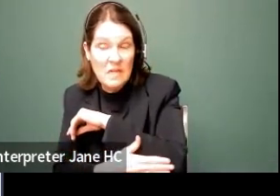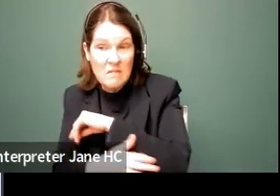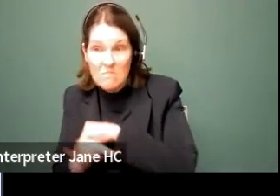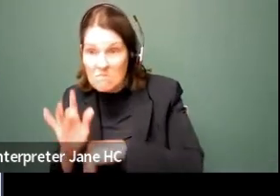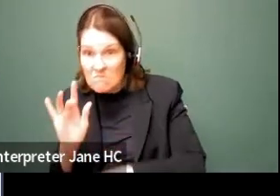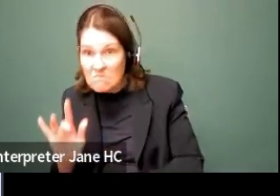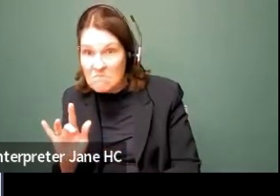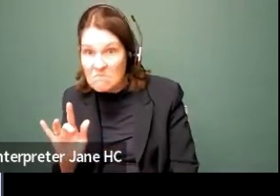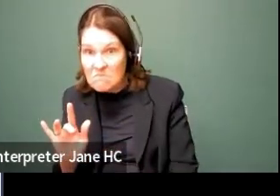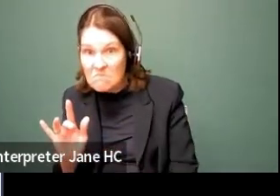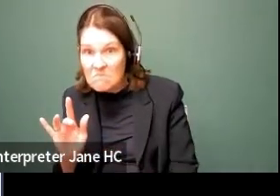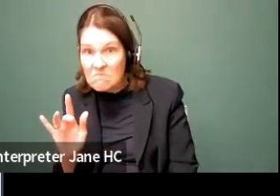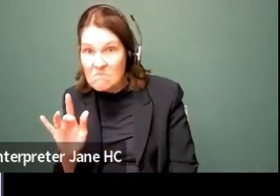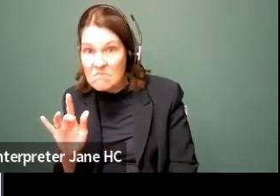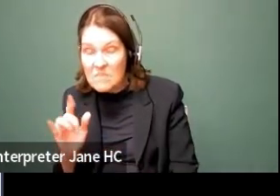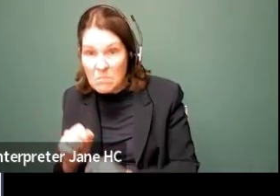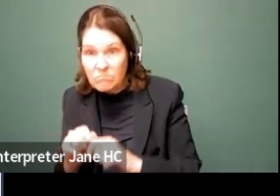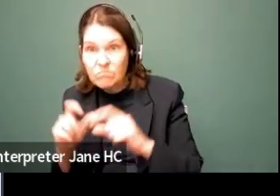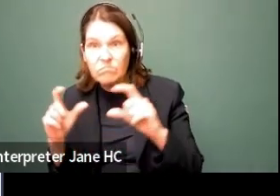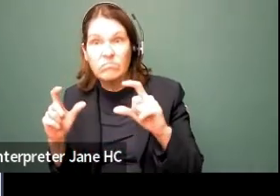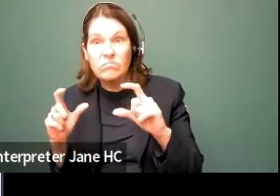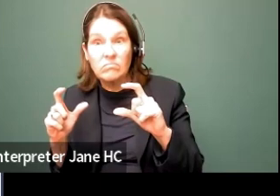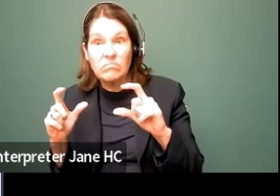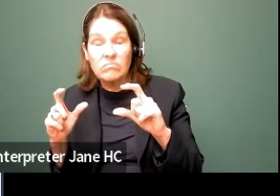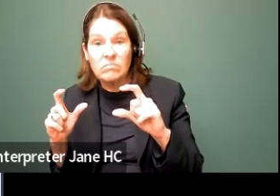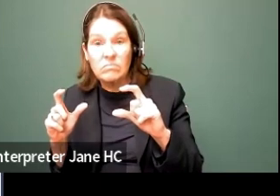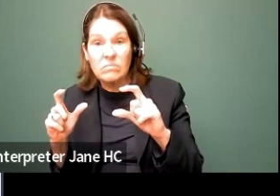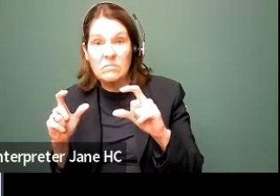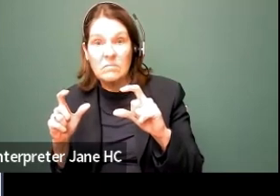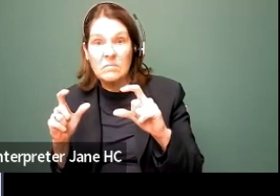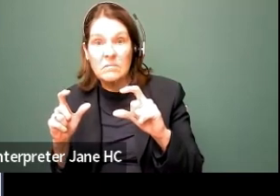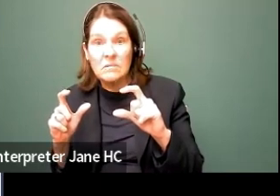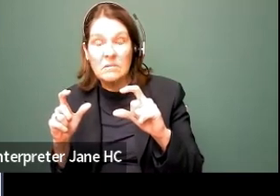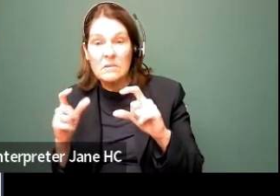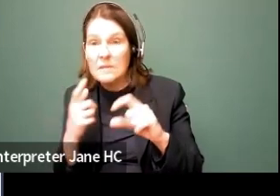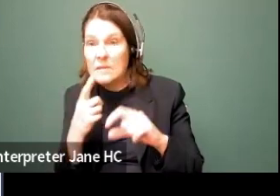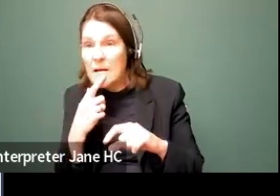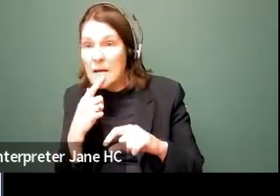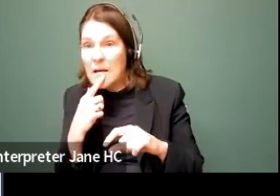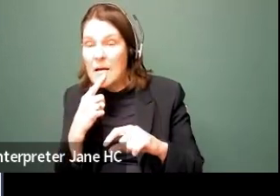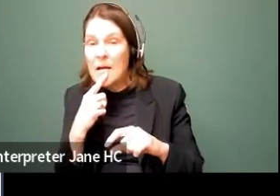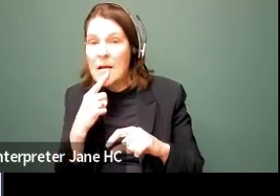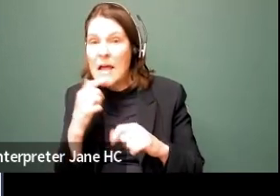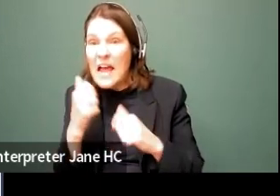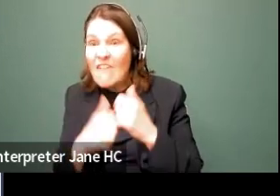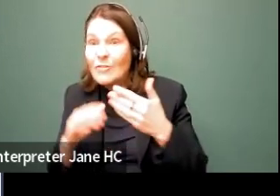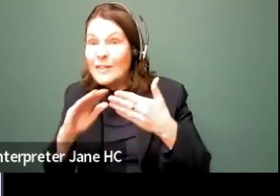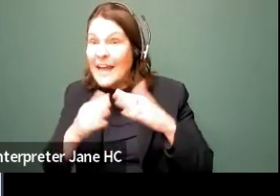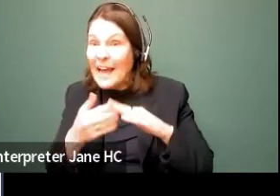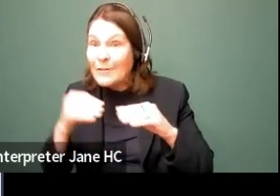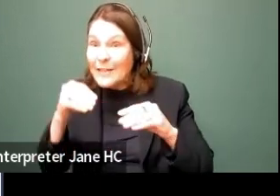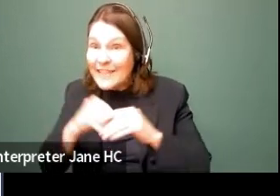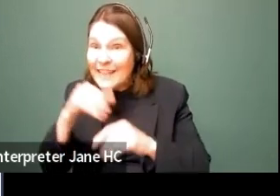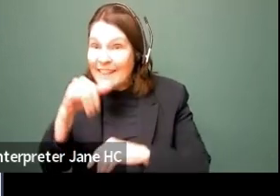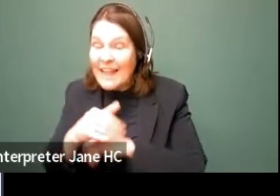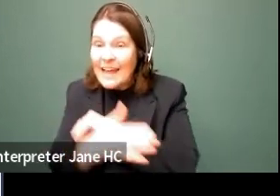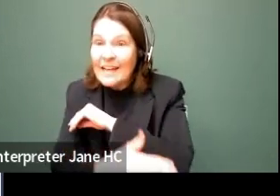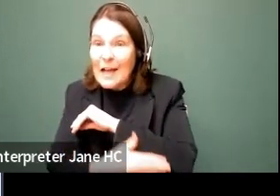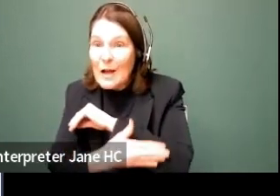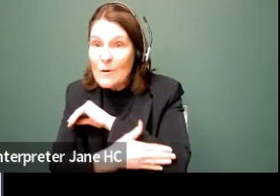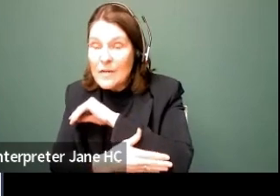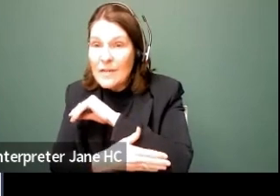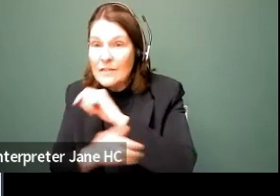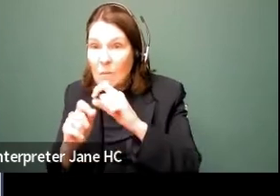county, for example, pull that up, and then we get a map of every town within that